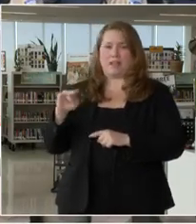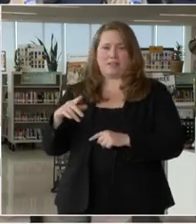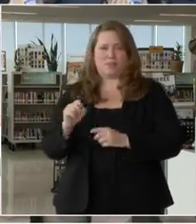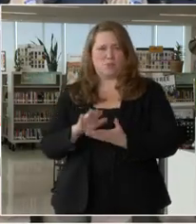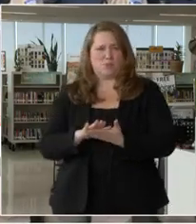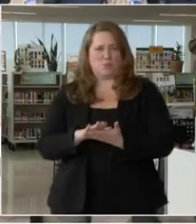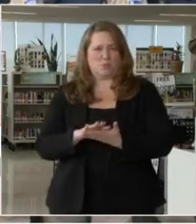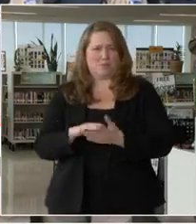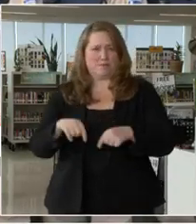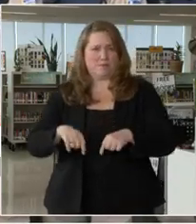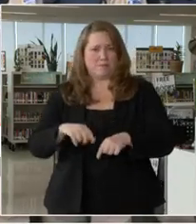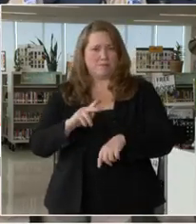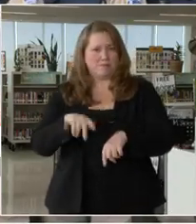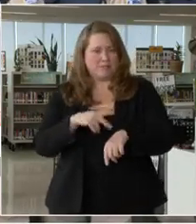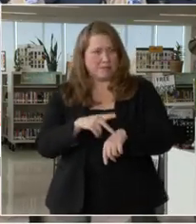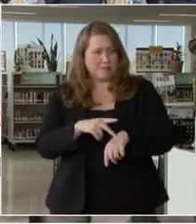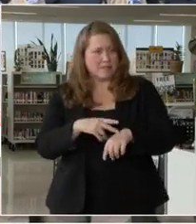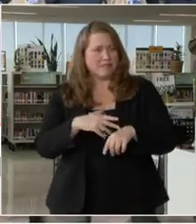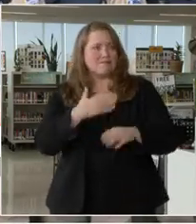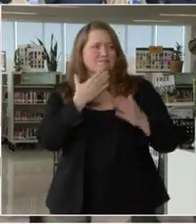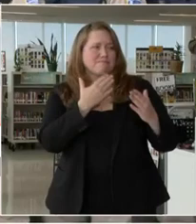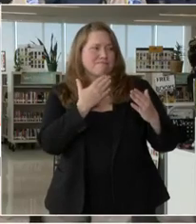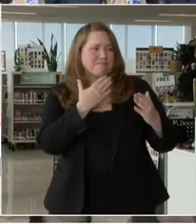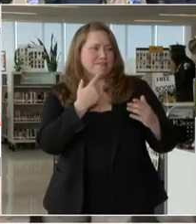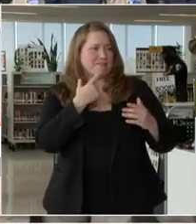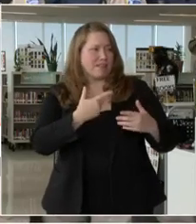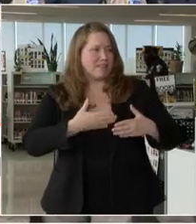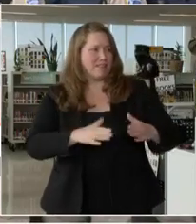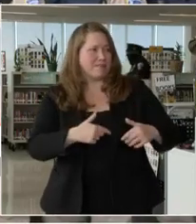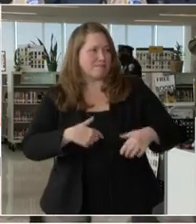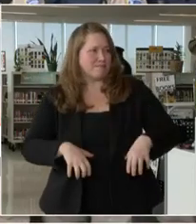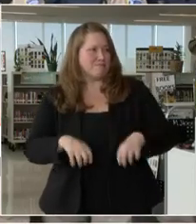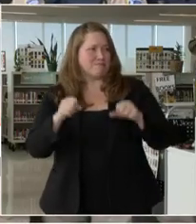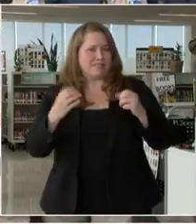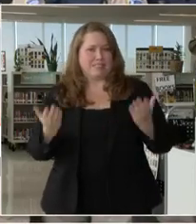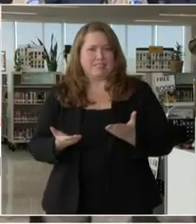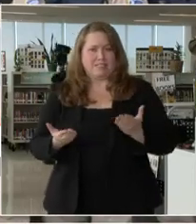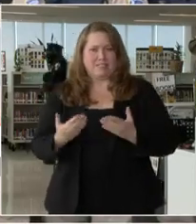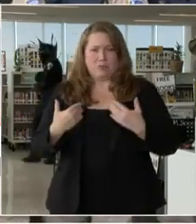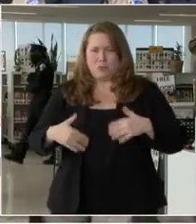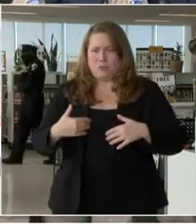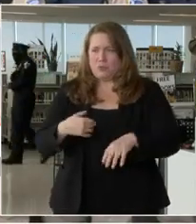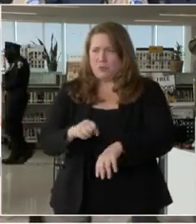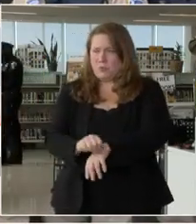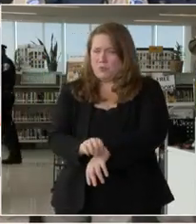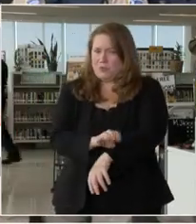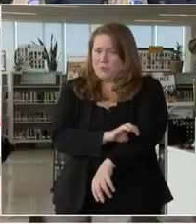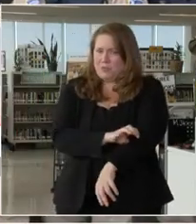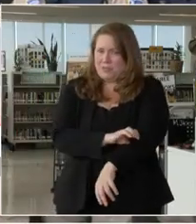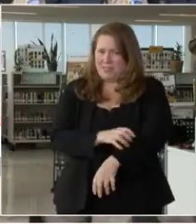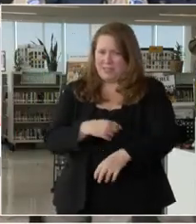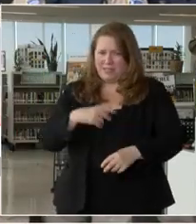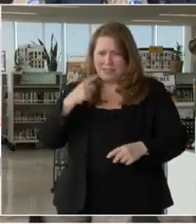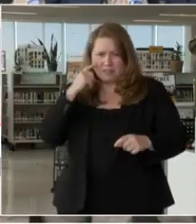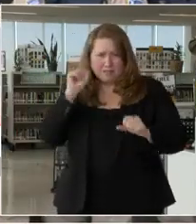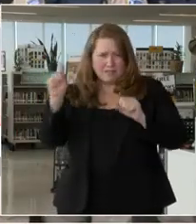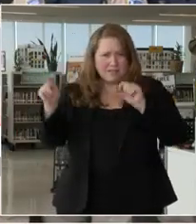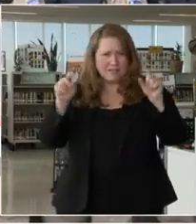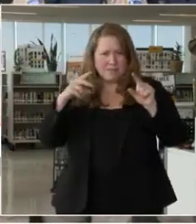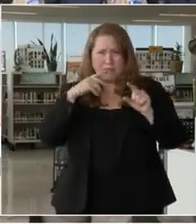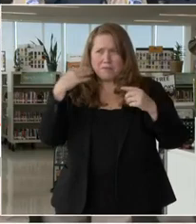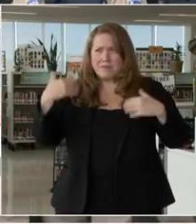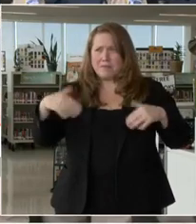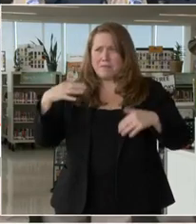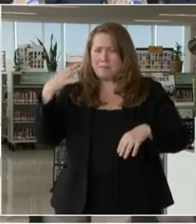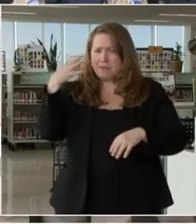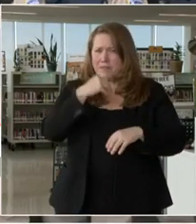Principal, thank you for hosting us. When I walked in the building, I got goosebumps then too, because I said, look at this beautiful building, and thank God the